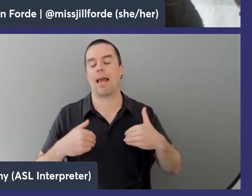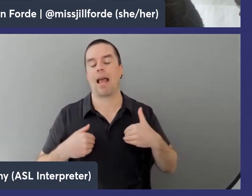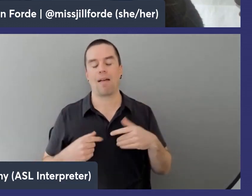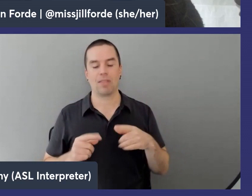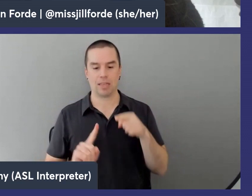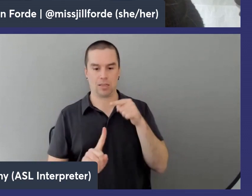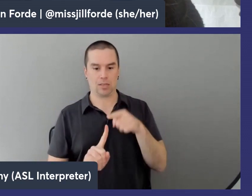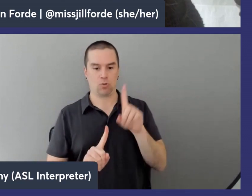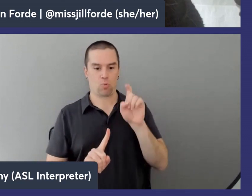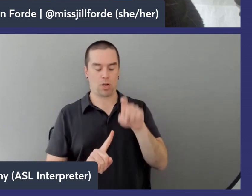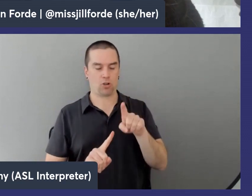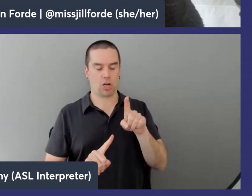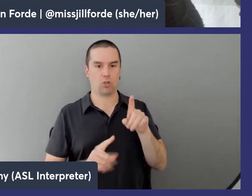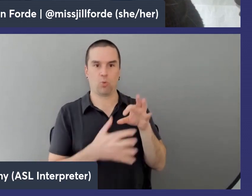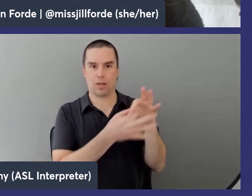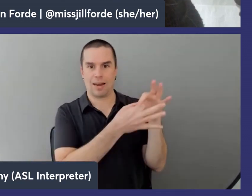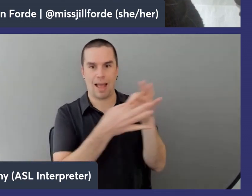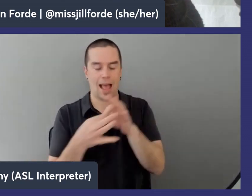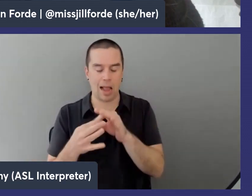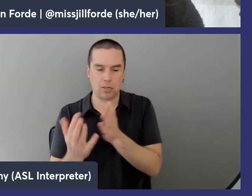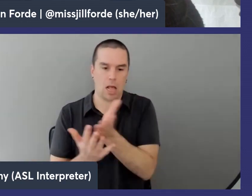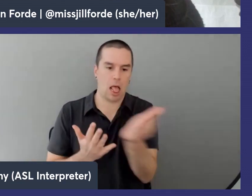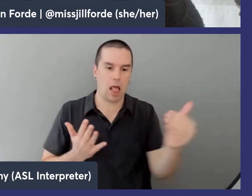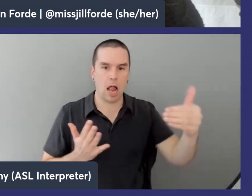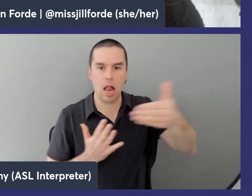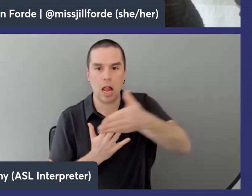network example. Okay. Social networking is an example.